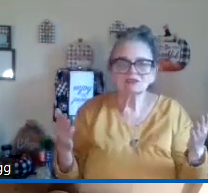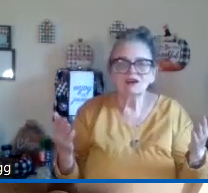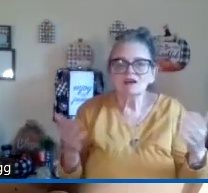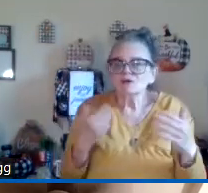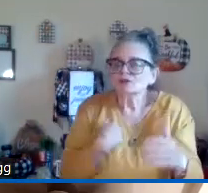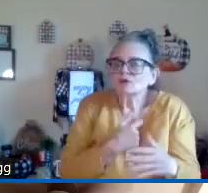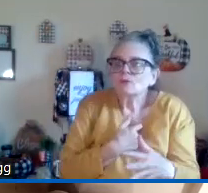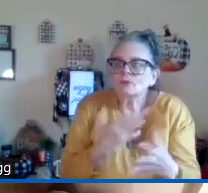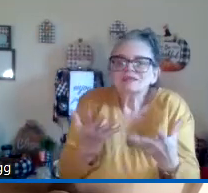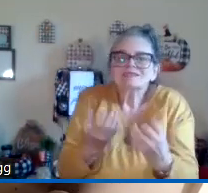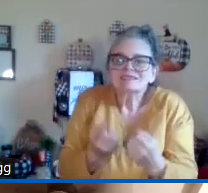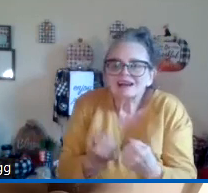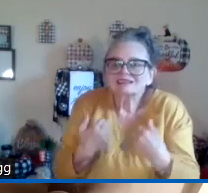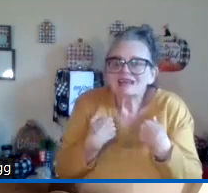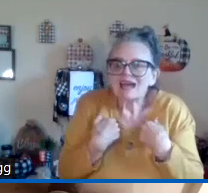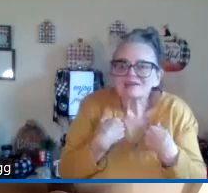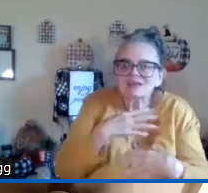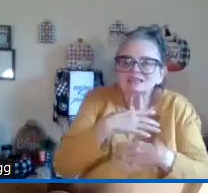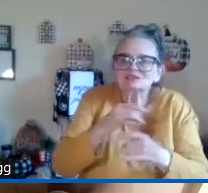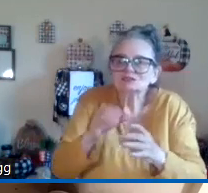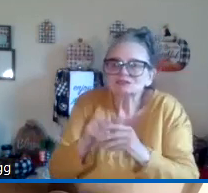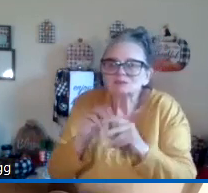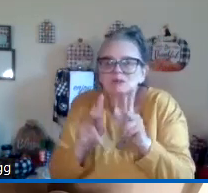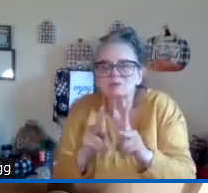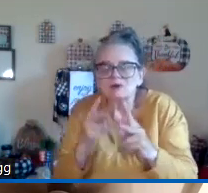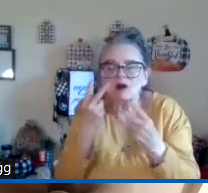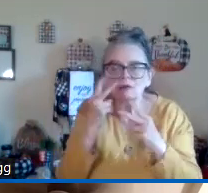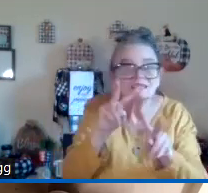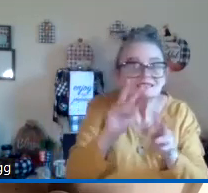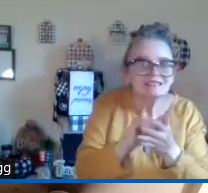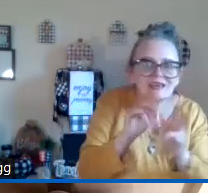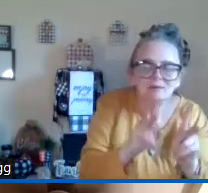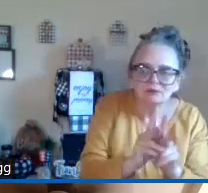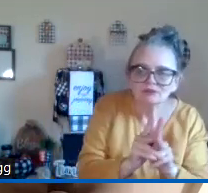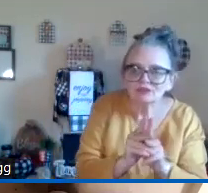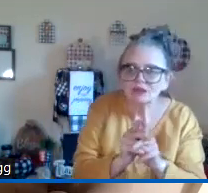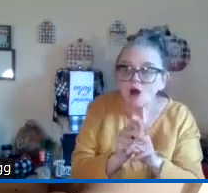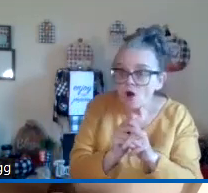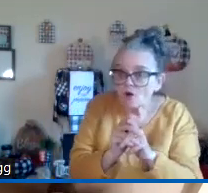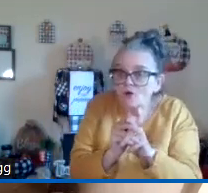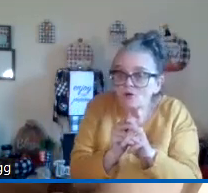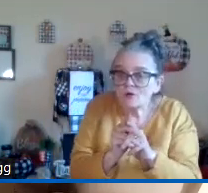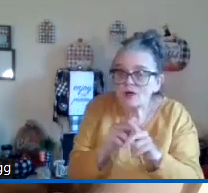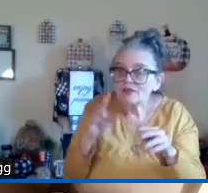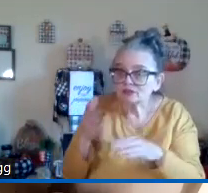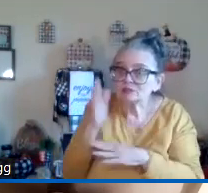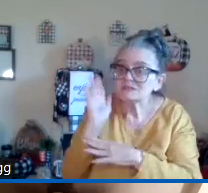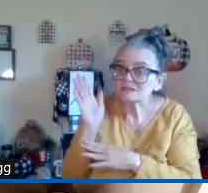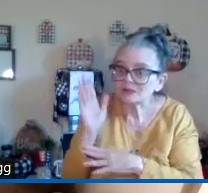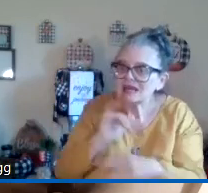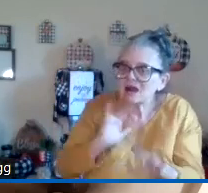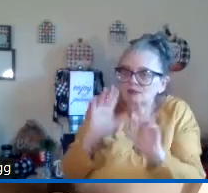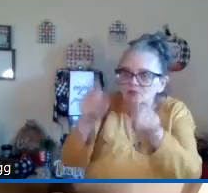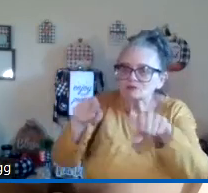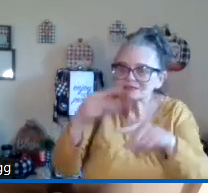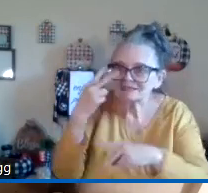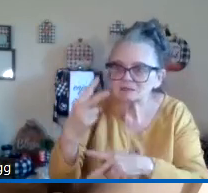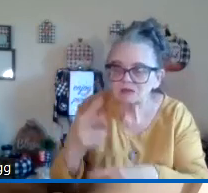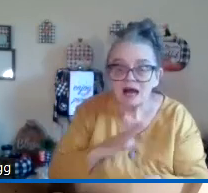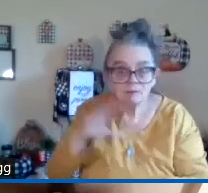Okay, again, continuing in warnings and instructions. And then this time, instead of just telling us